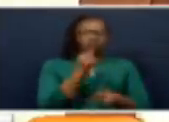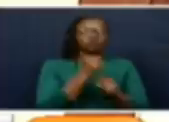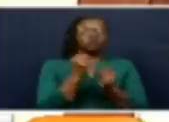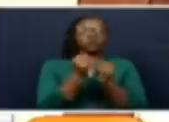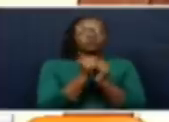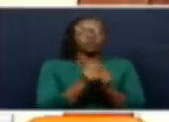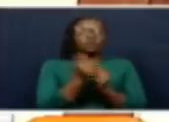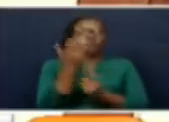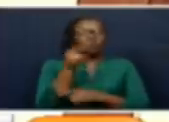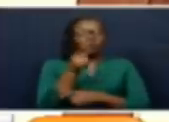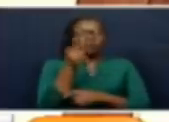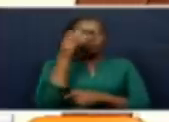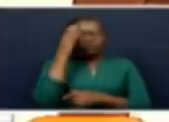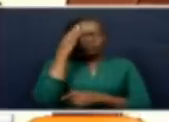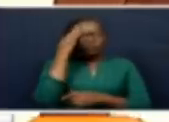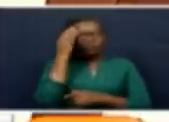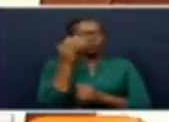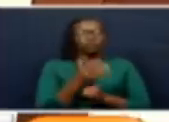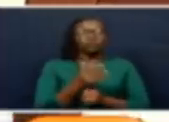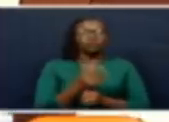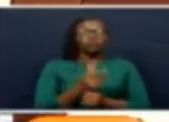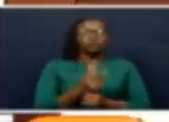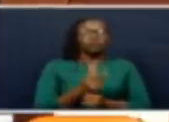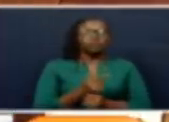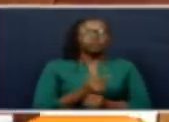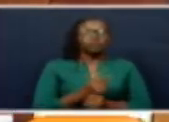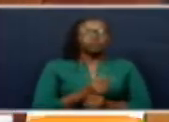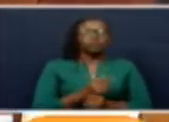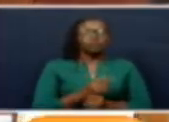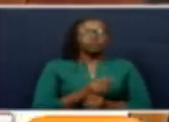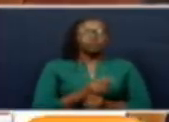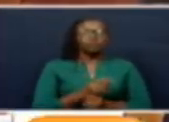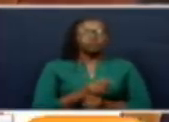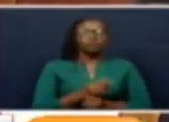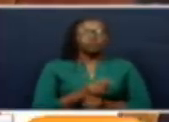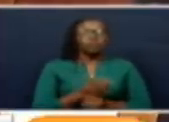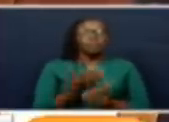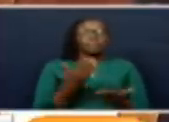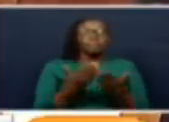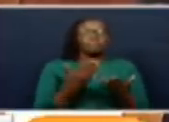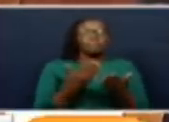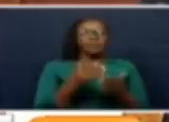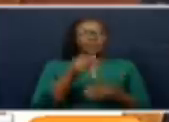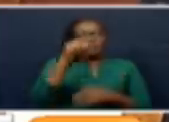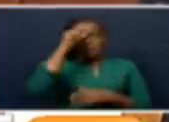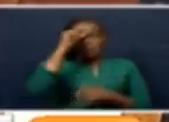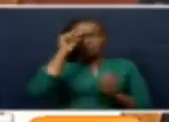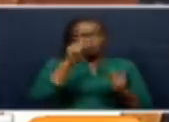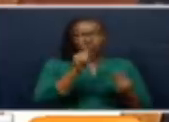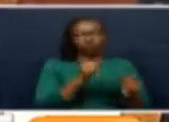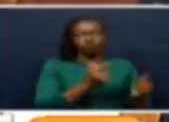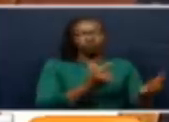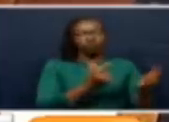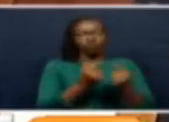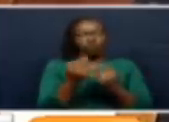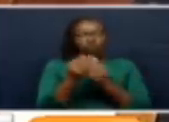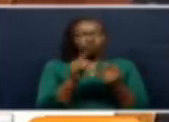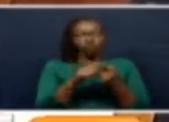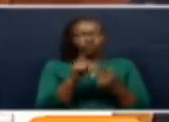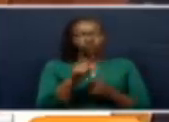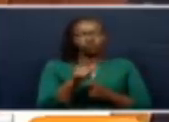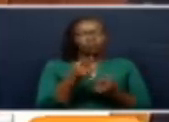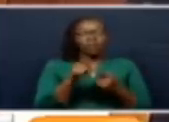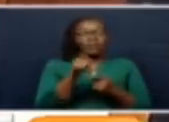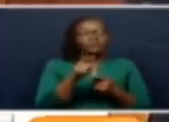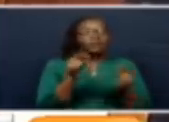Because you know, you have not, I don't know, it's your casting, but have you been able to move close to him? His heart here is a very good guy.